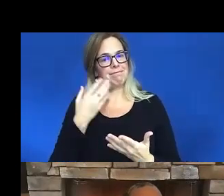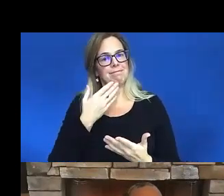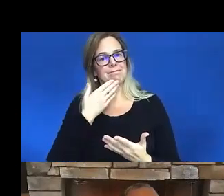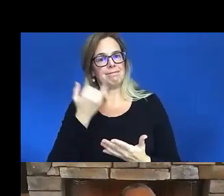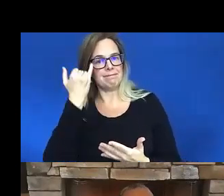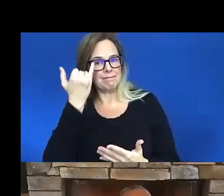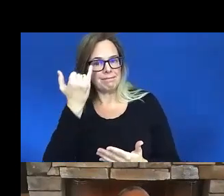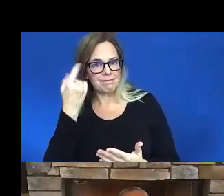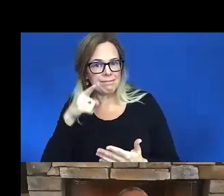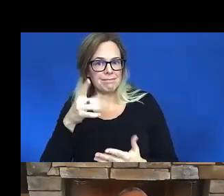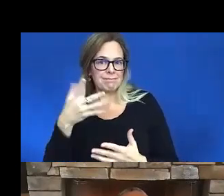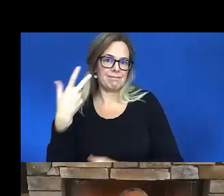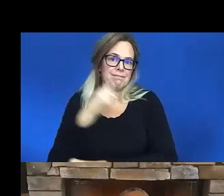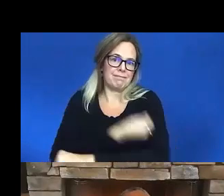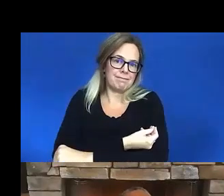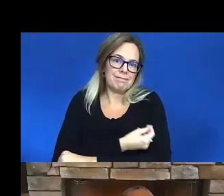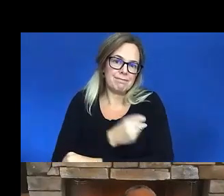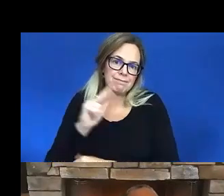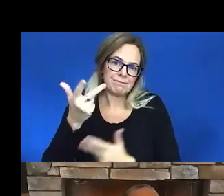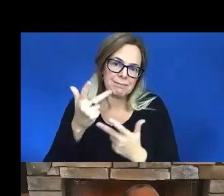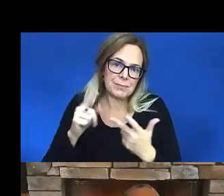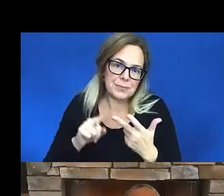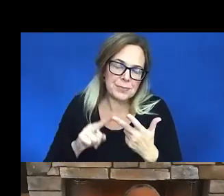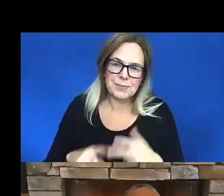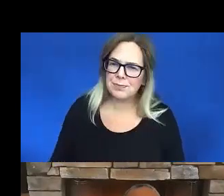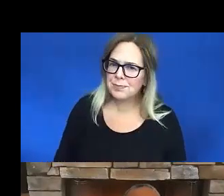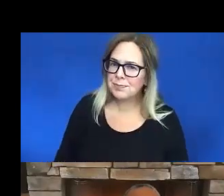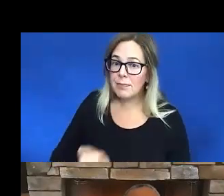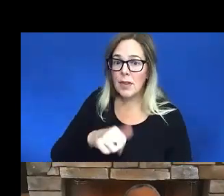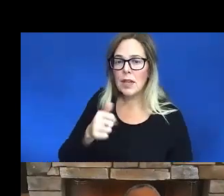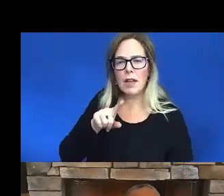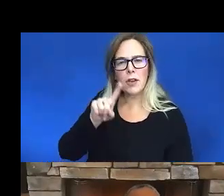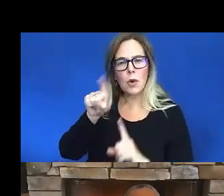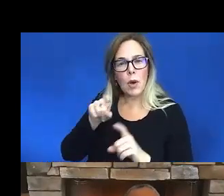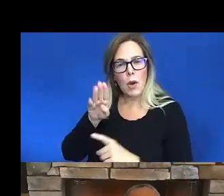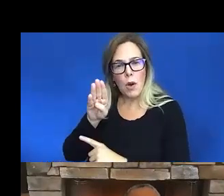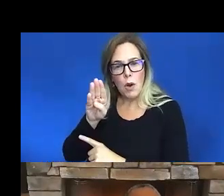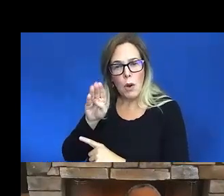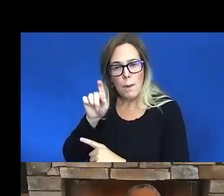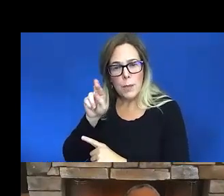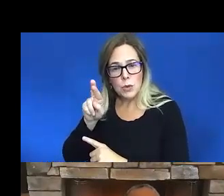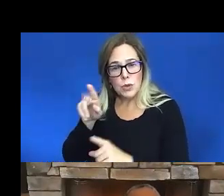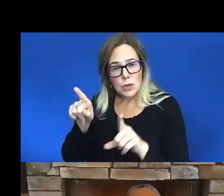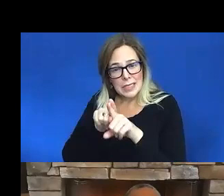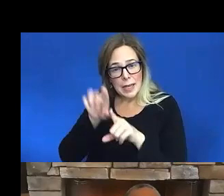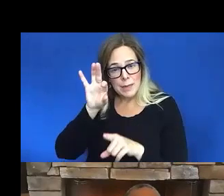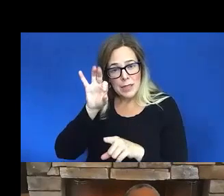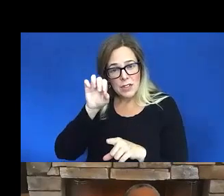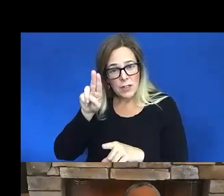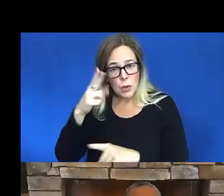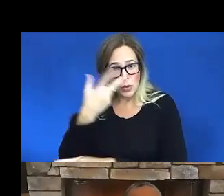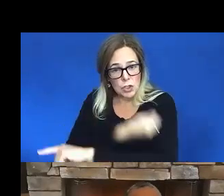A follow-up question, is the booster like the flu shot, and should it be done annually, or do we know? Yeah,